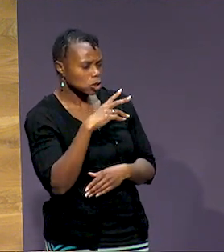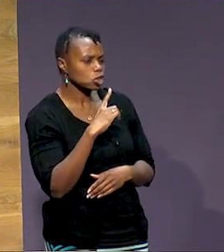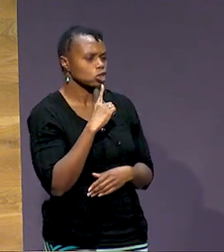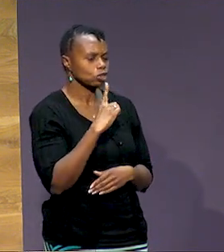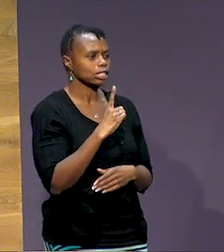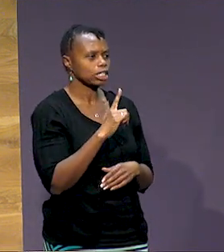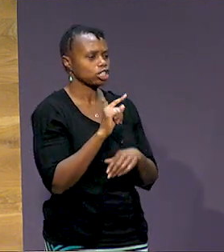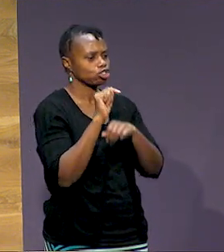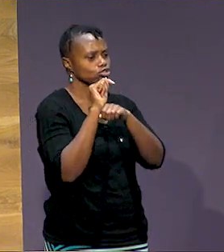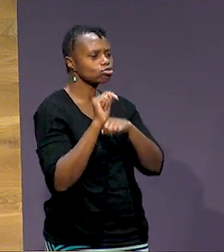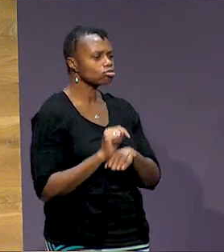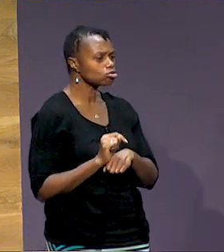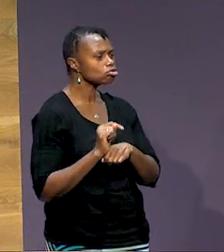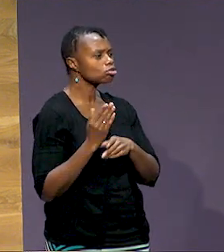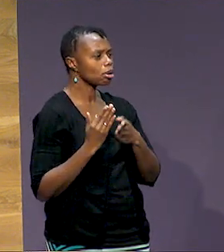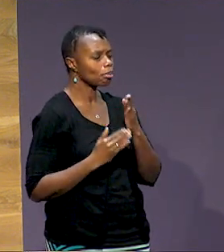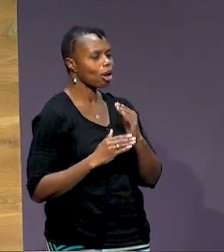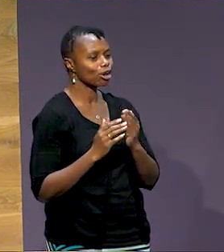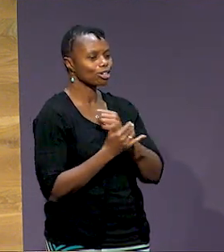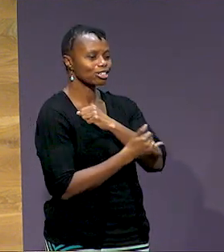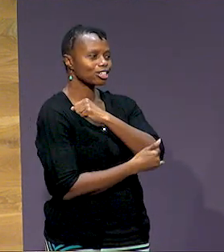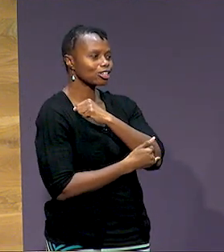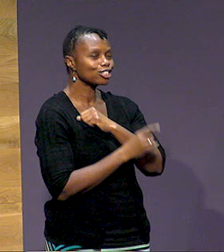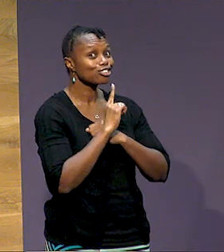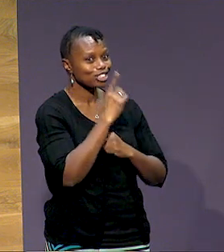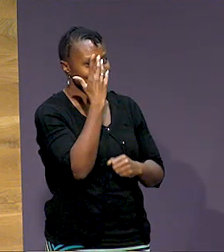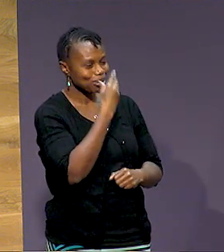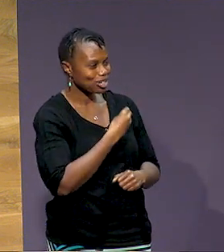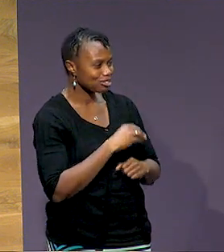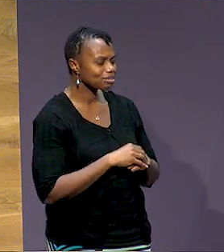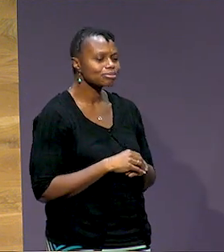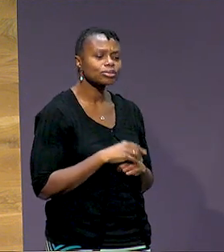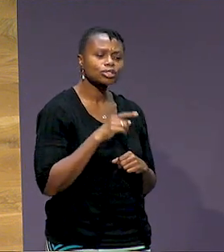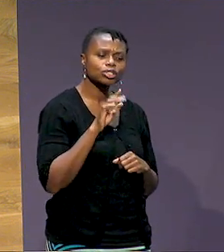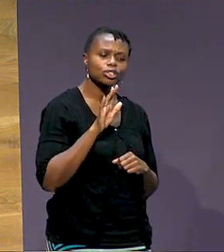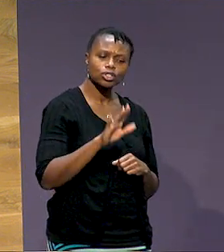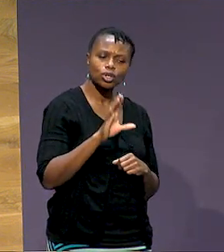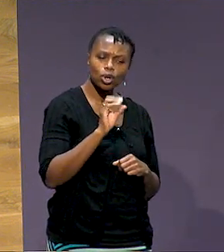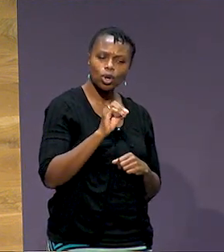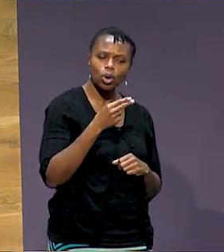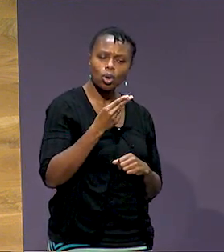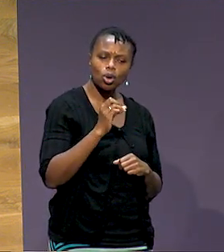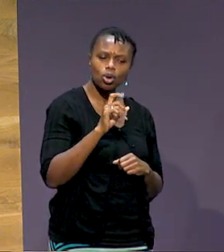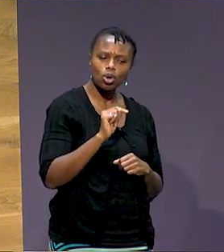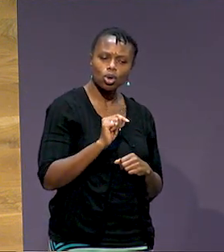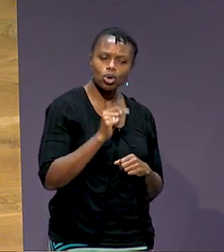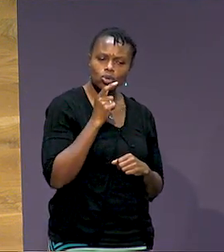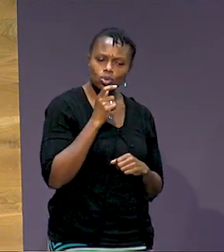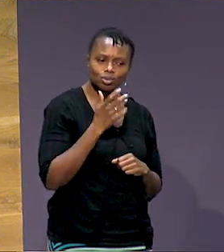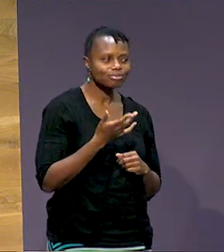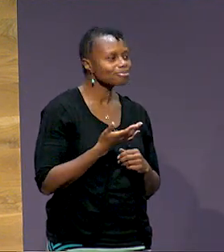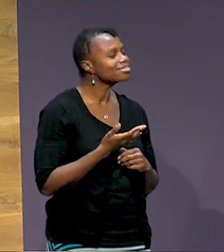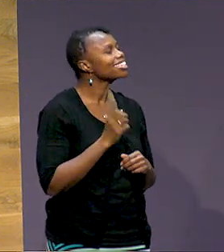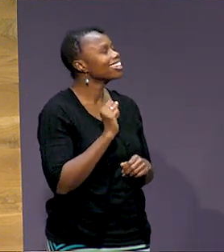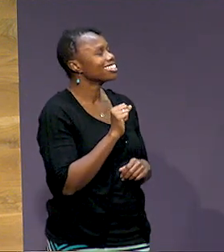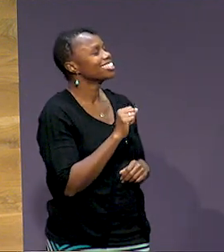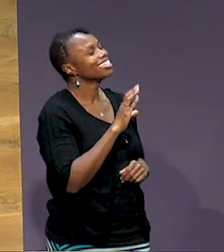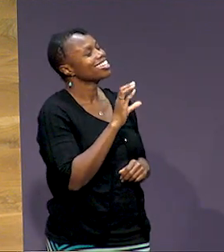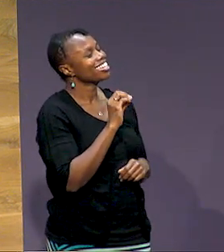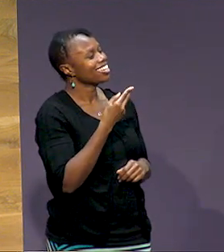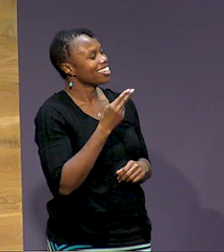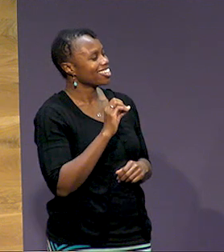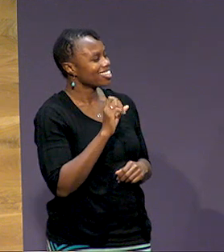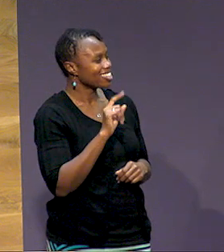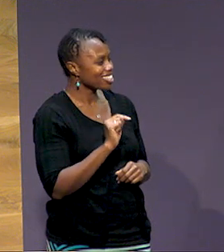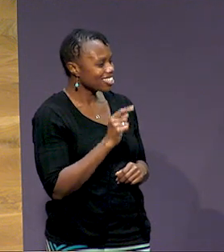country, and it's very beautiful. And your co-host is? Tell us about your co-host. Oh, yeah, sorry. So my co-hosts